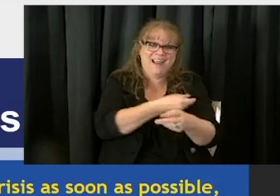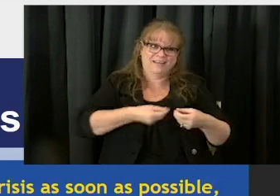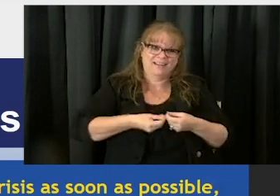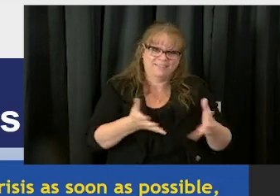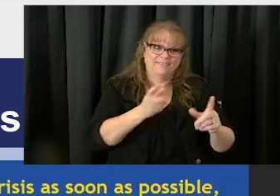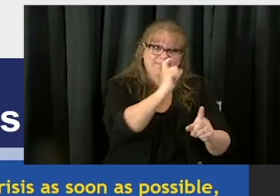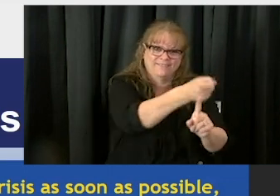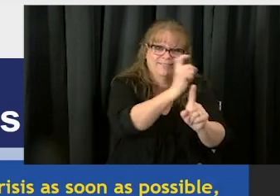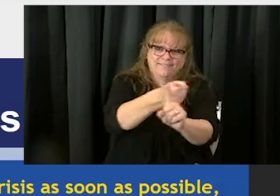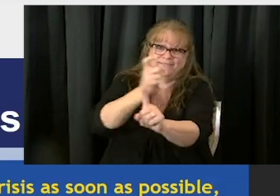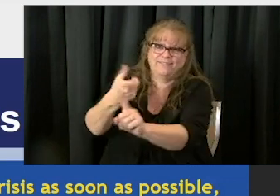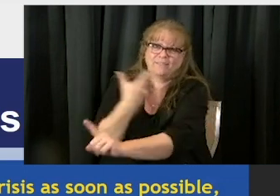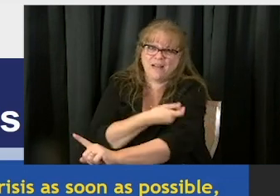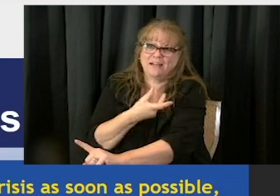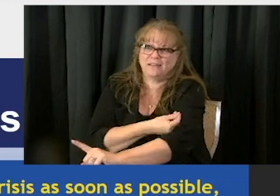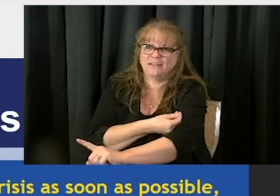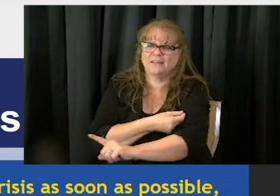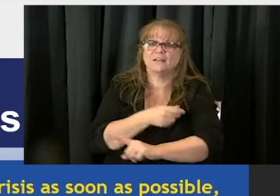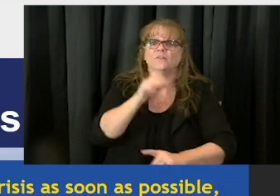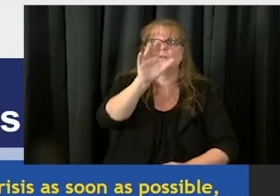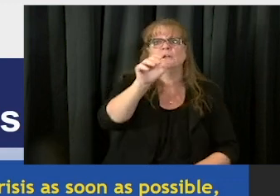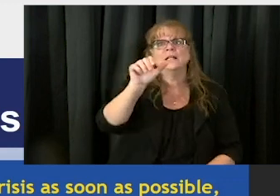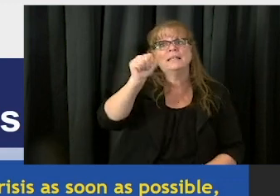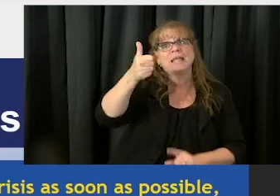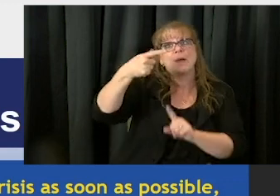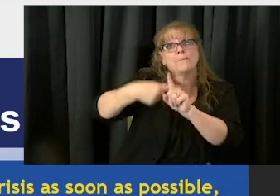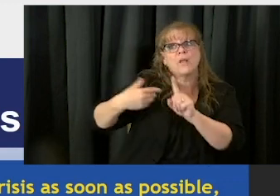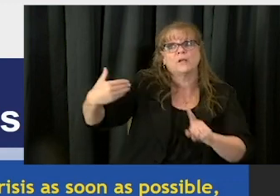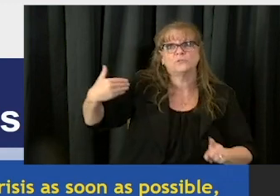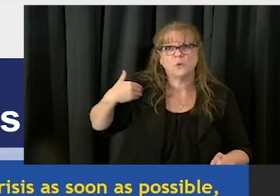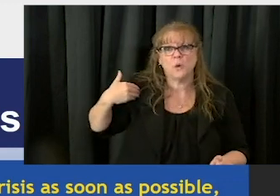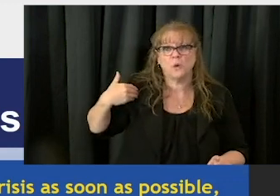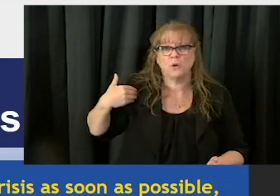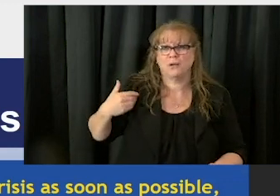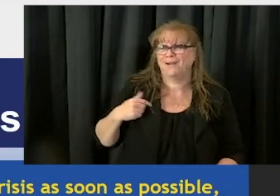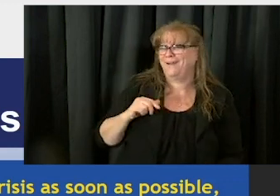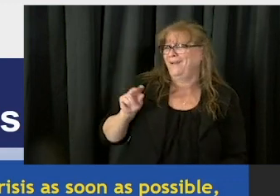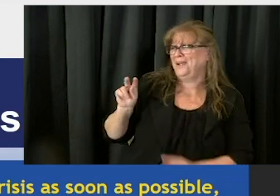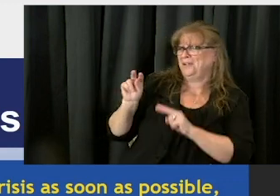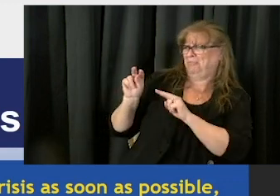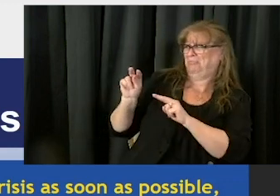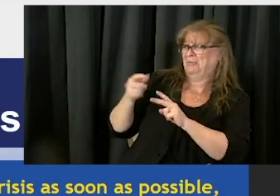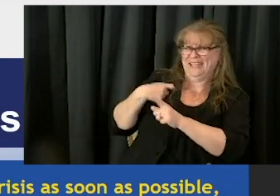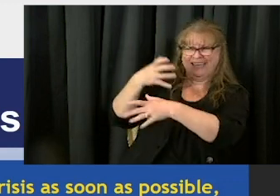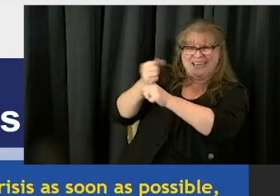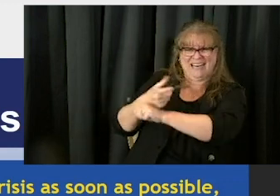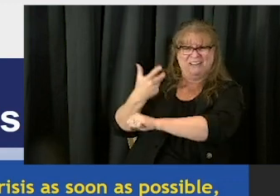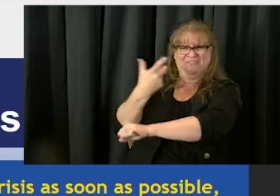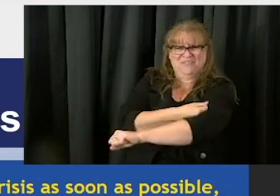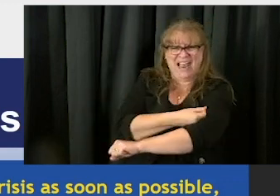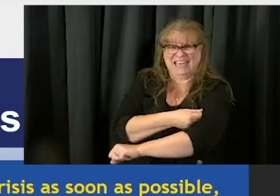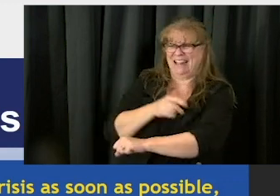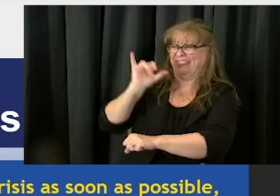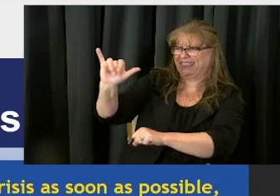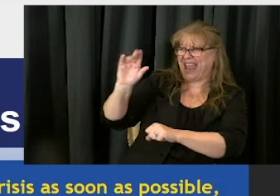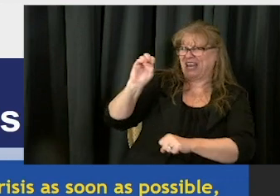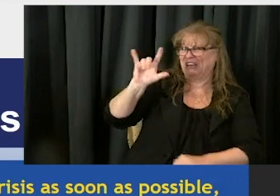has arrived quicker than history and science has ever allowed before, but it's a day that we have been preparing